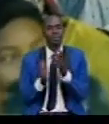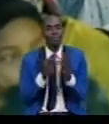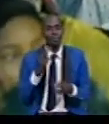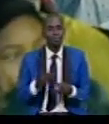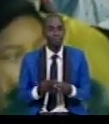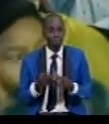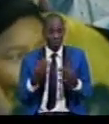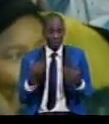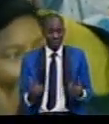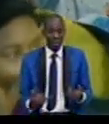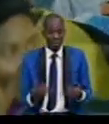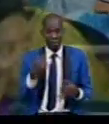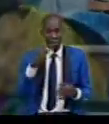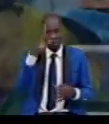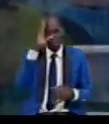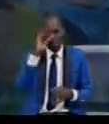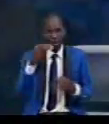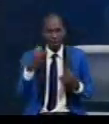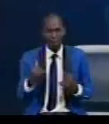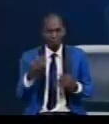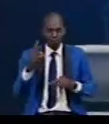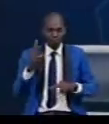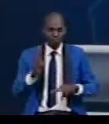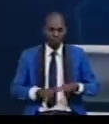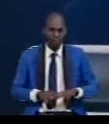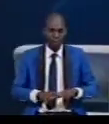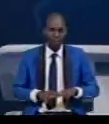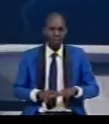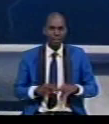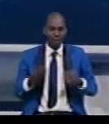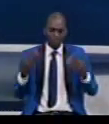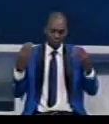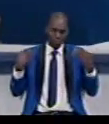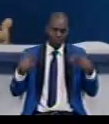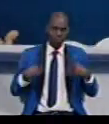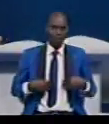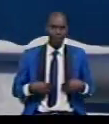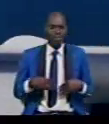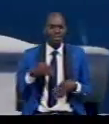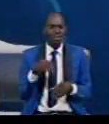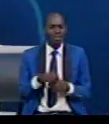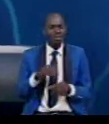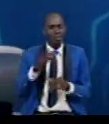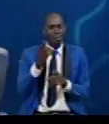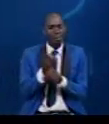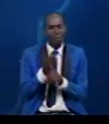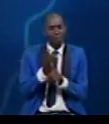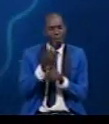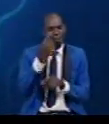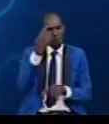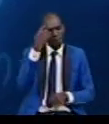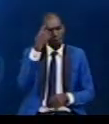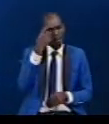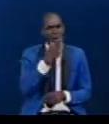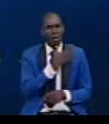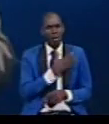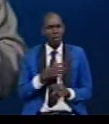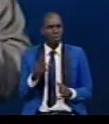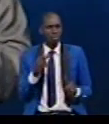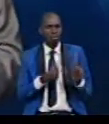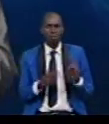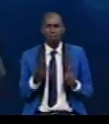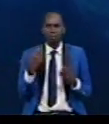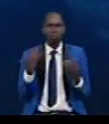sitting, he was closed, and in his right mind. And they were